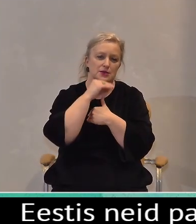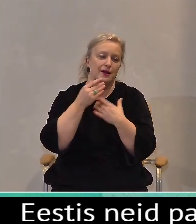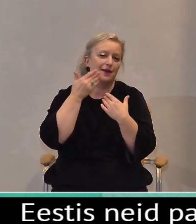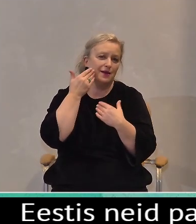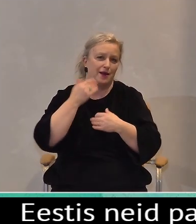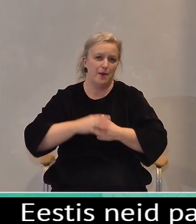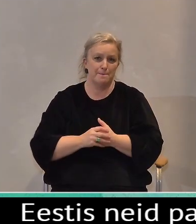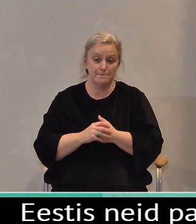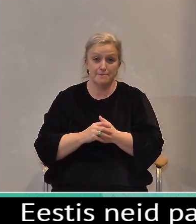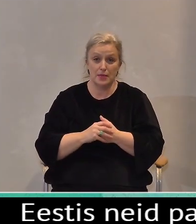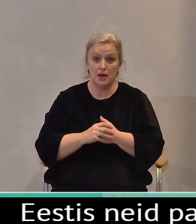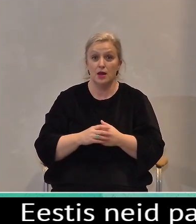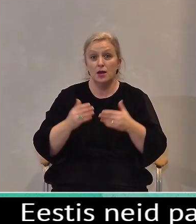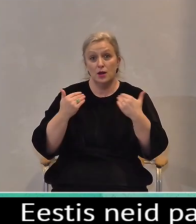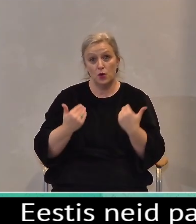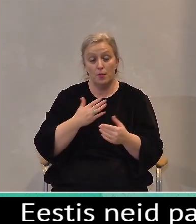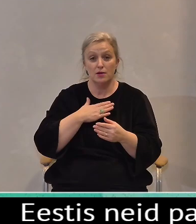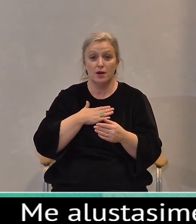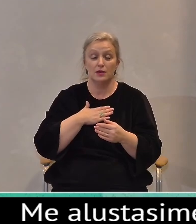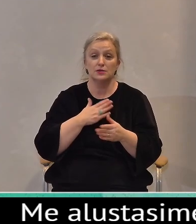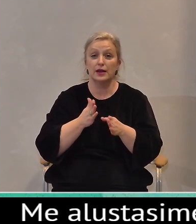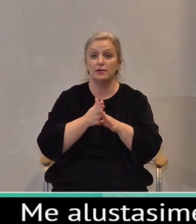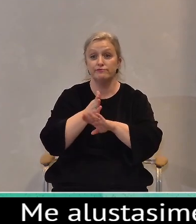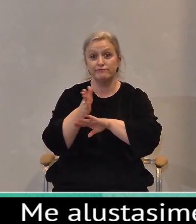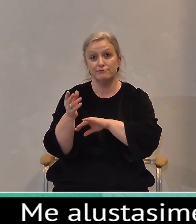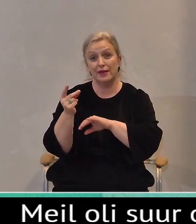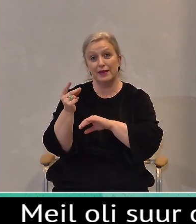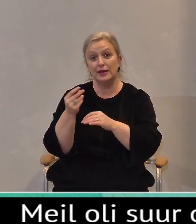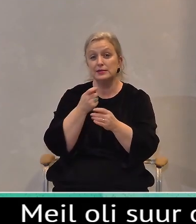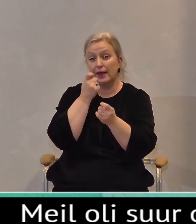proceed with researching the impact of the disorder.